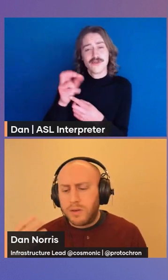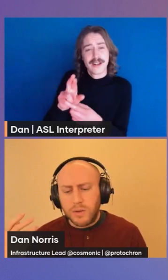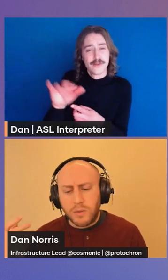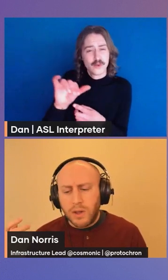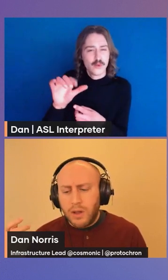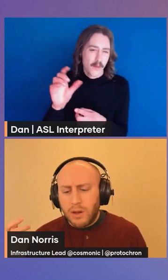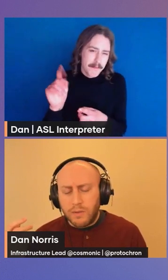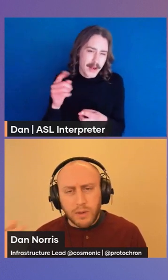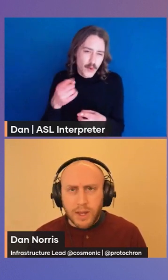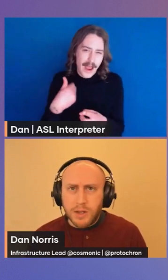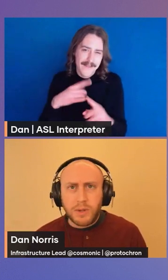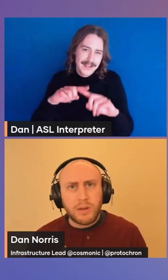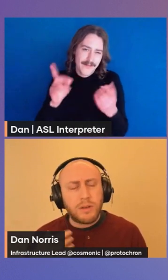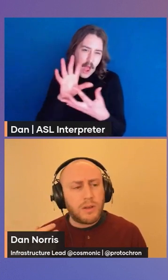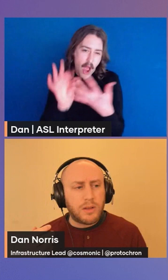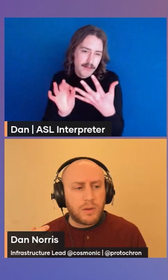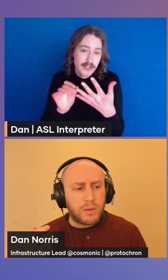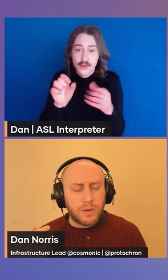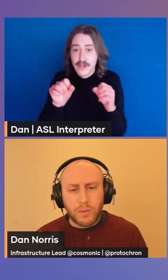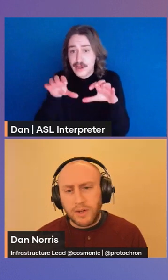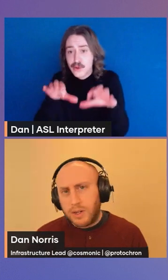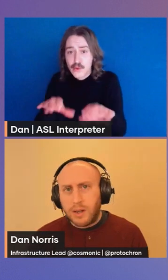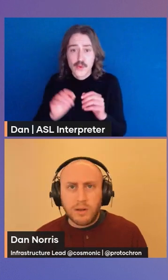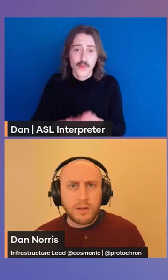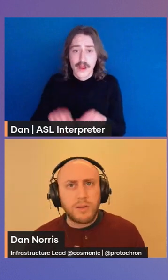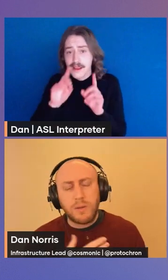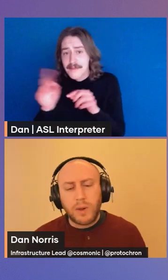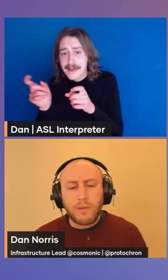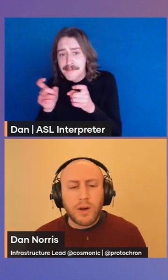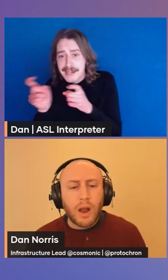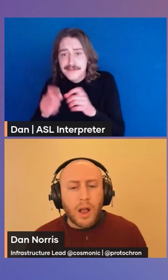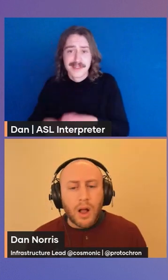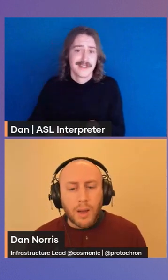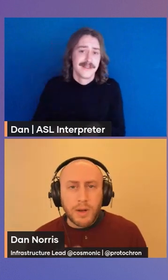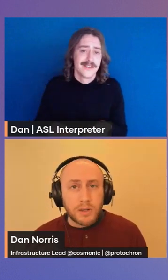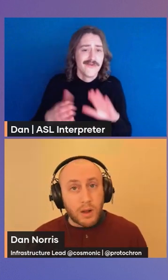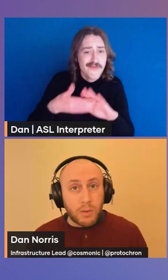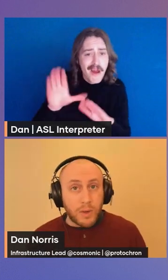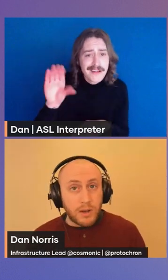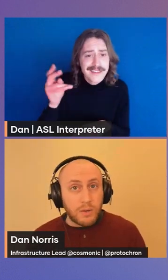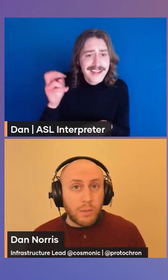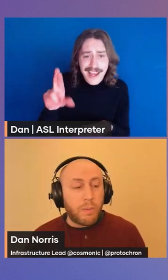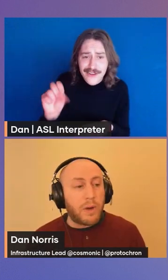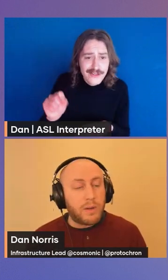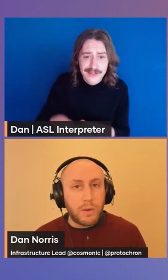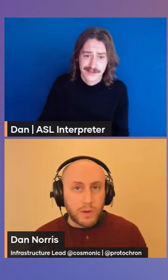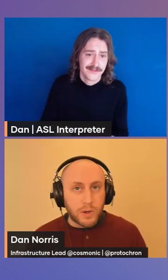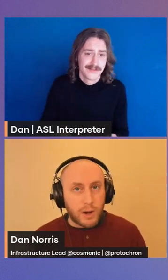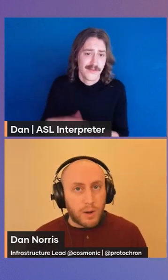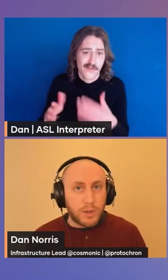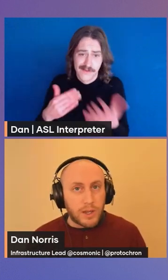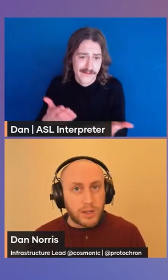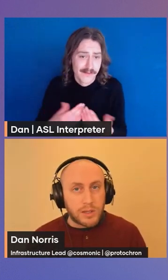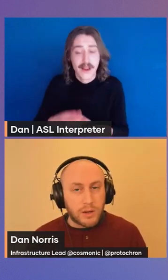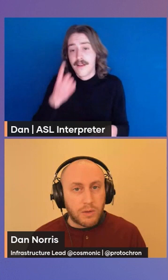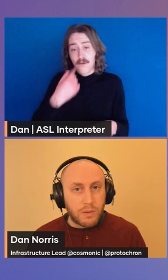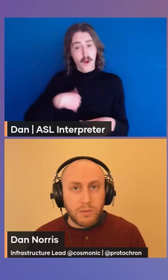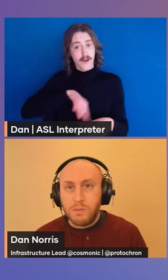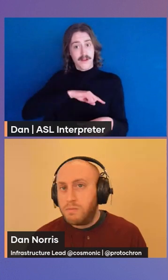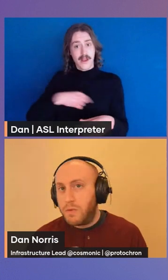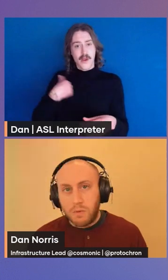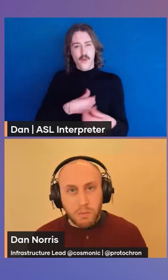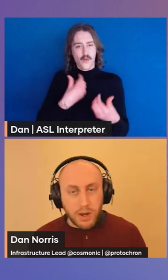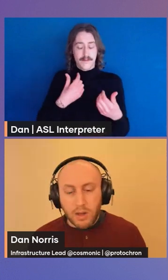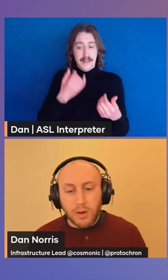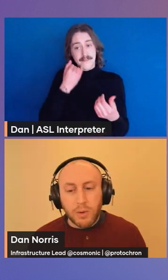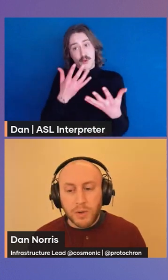can do config management, you can run containers, you can do whatever. I'm going to describe what we do, but if you were to try and replicate this on your own,